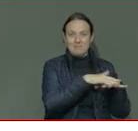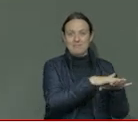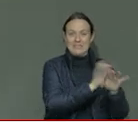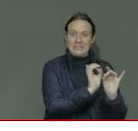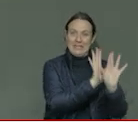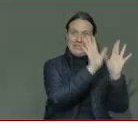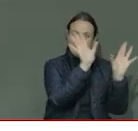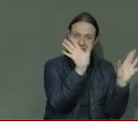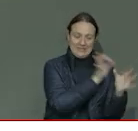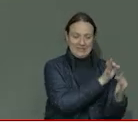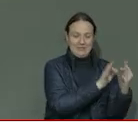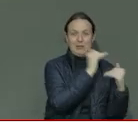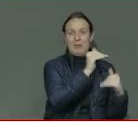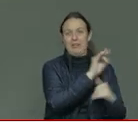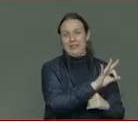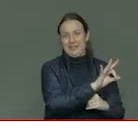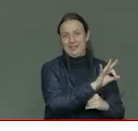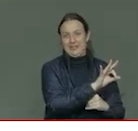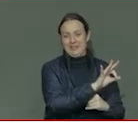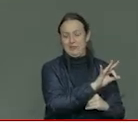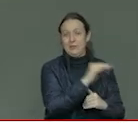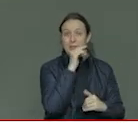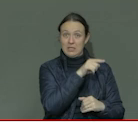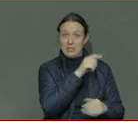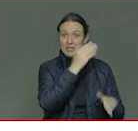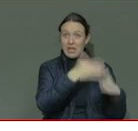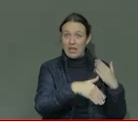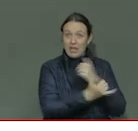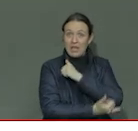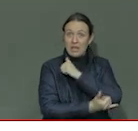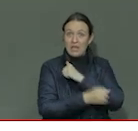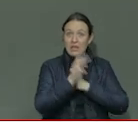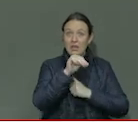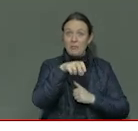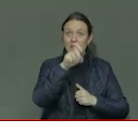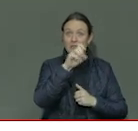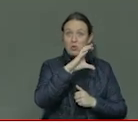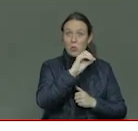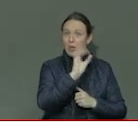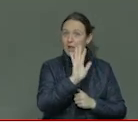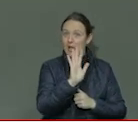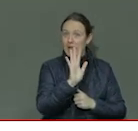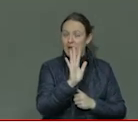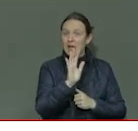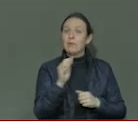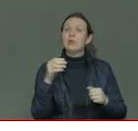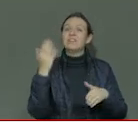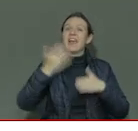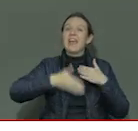in part 3. And we know that it doesn't just end in Mexico, because after that, where does Pi end up? In which